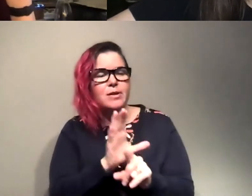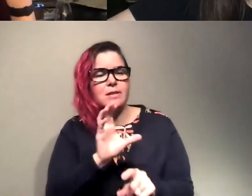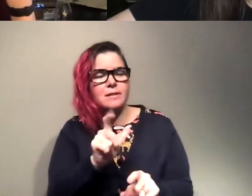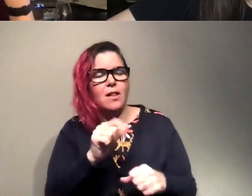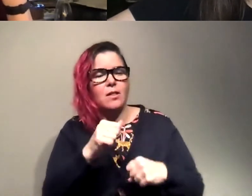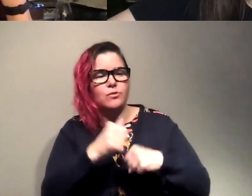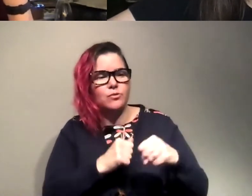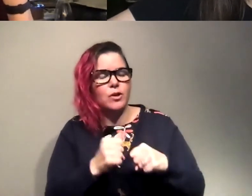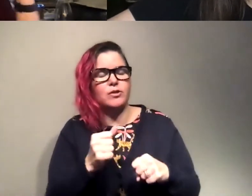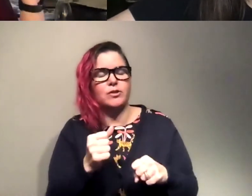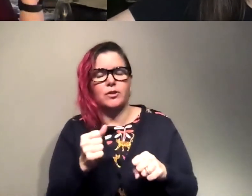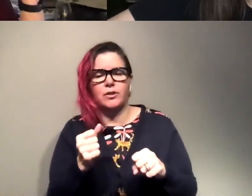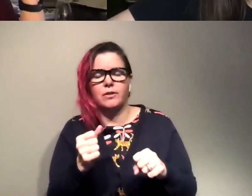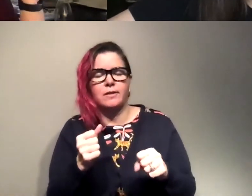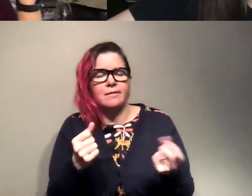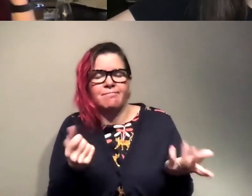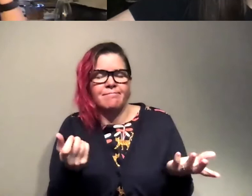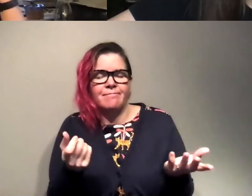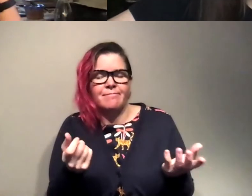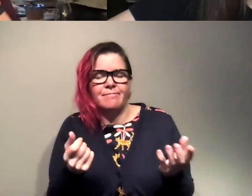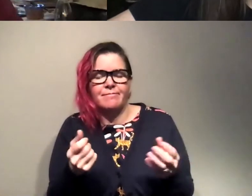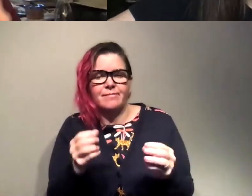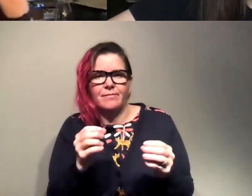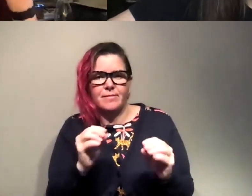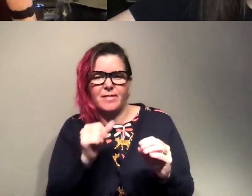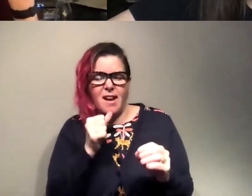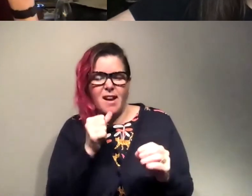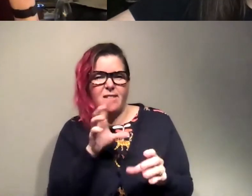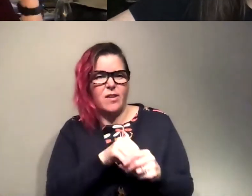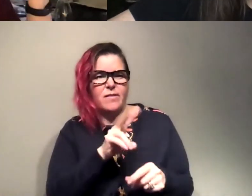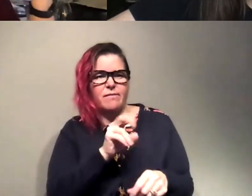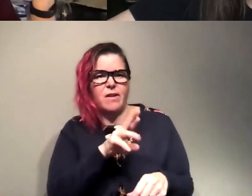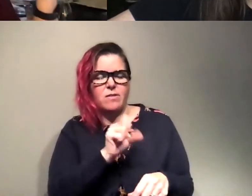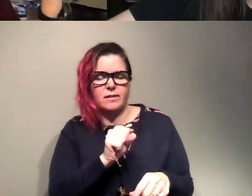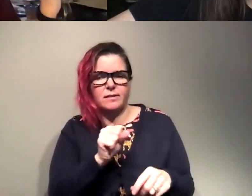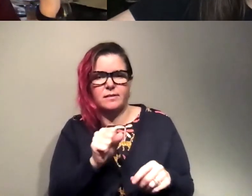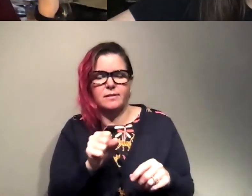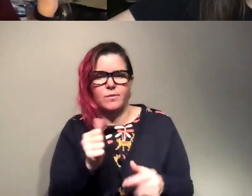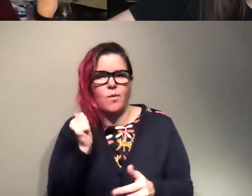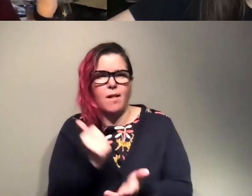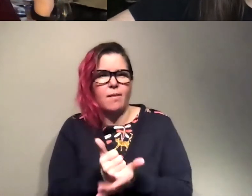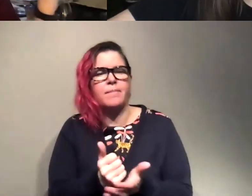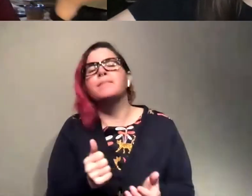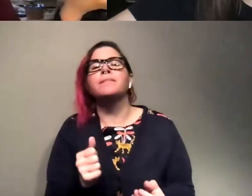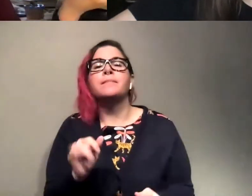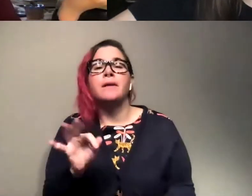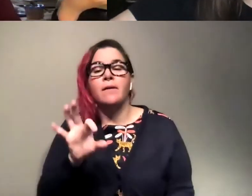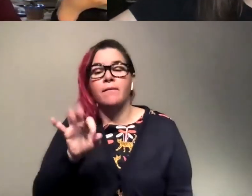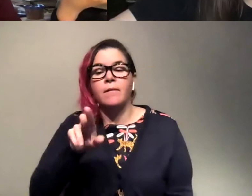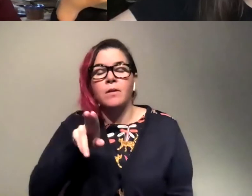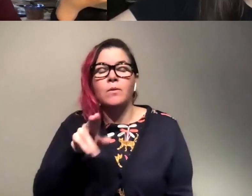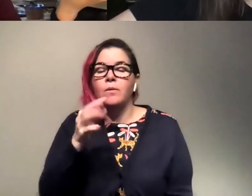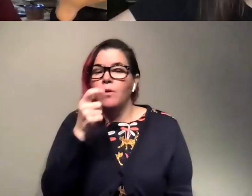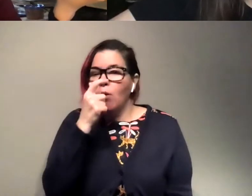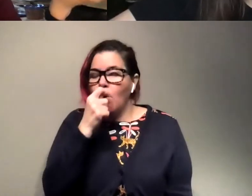function against, we don't have in viruses. And so what you actually can do if you do have a flu or a cold that's also caused